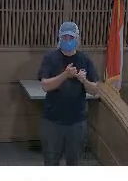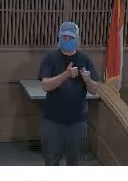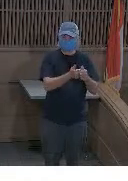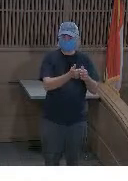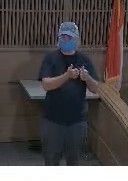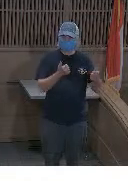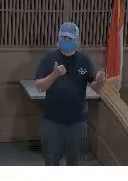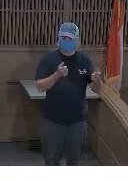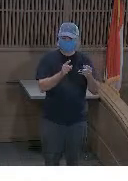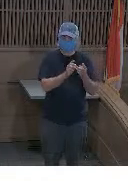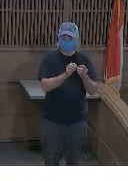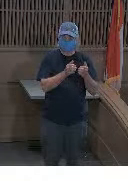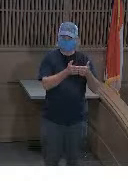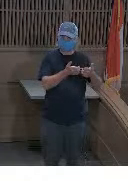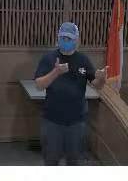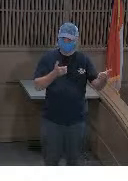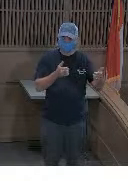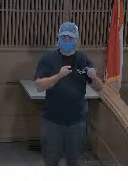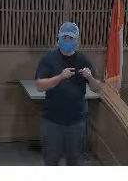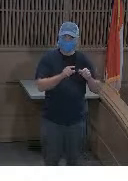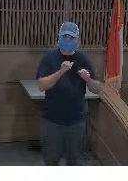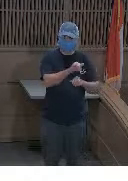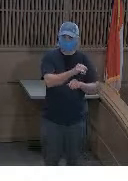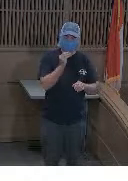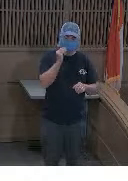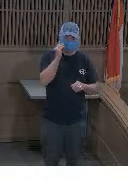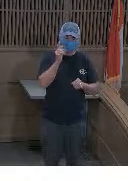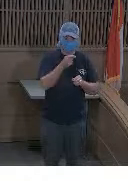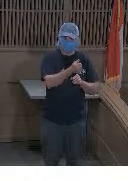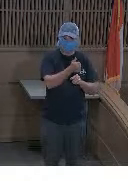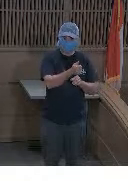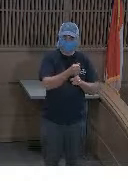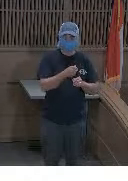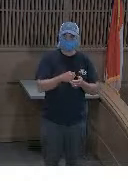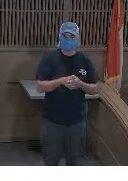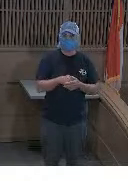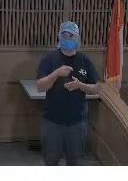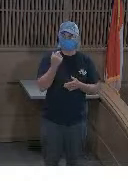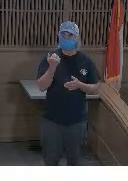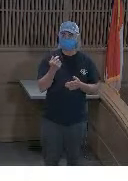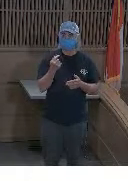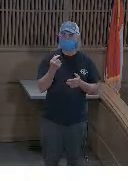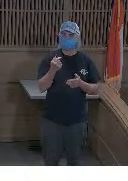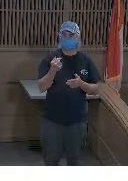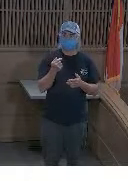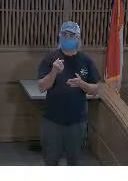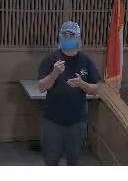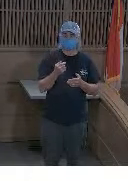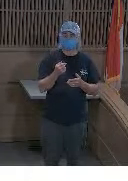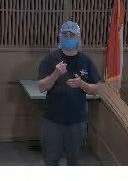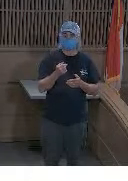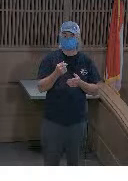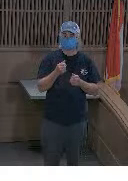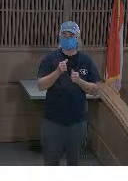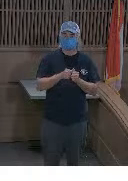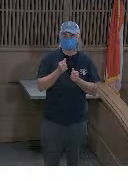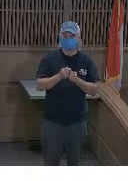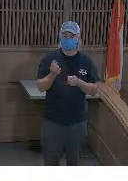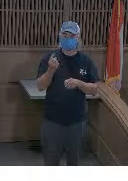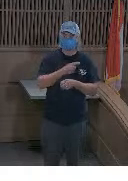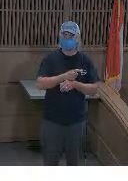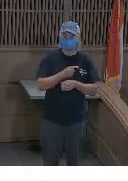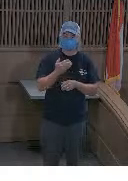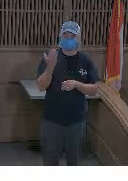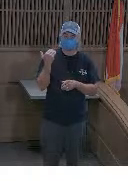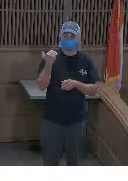vaccinated. We need to try to help you, because there are some homes I went in last week, every day last week I had a death. Even this